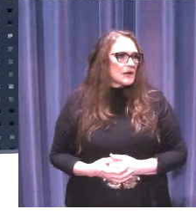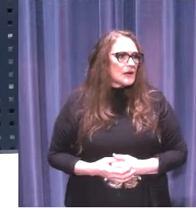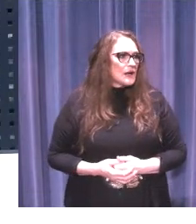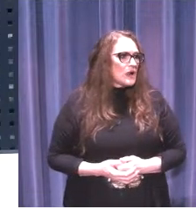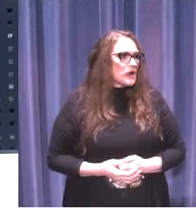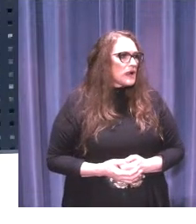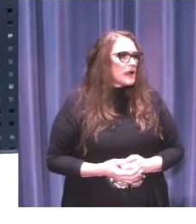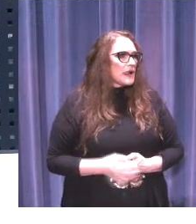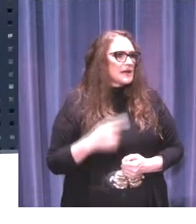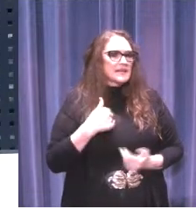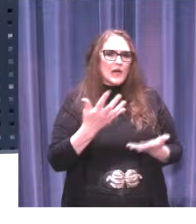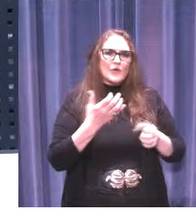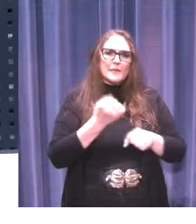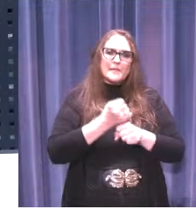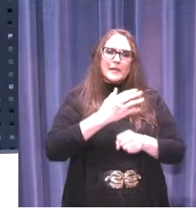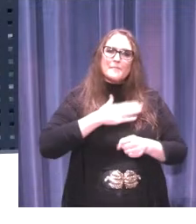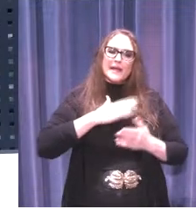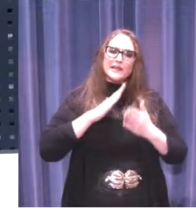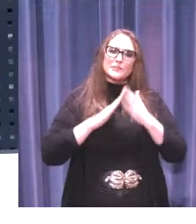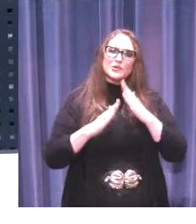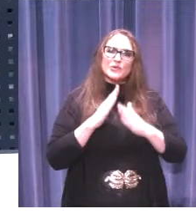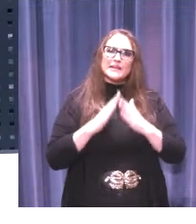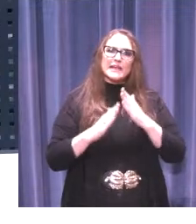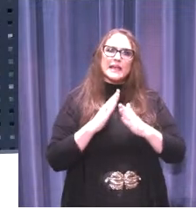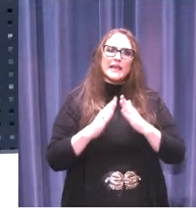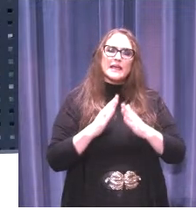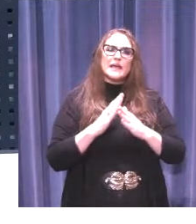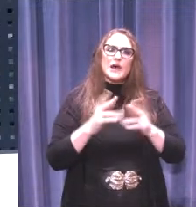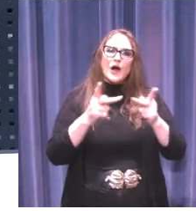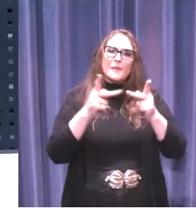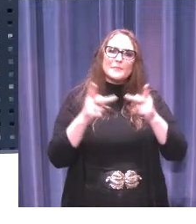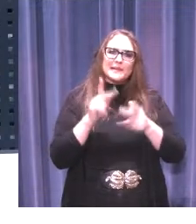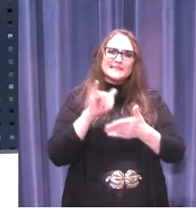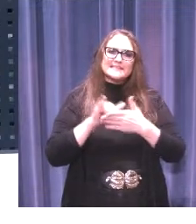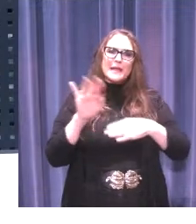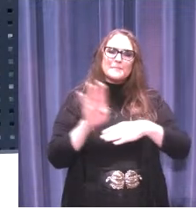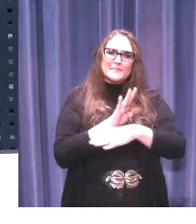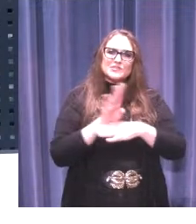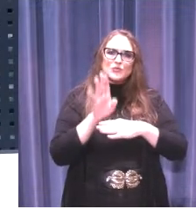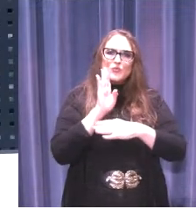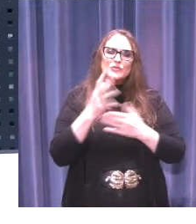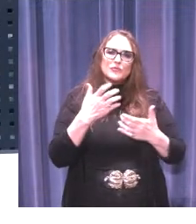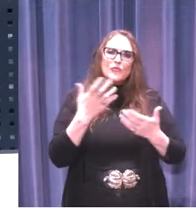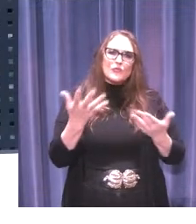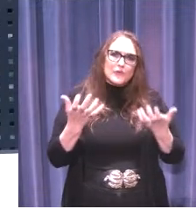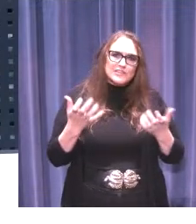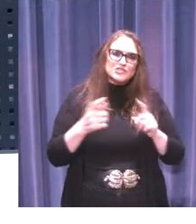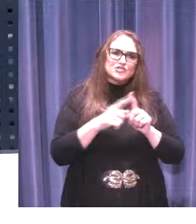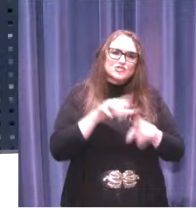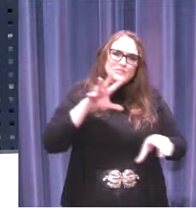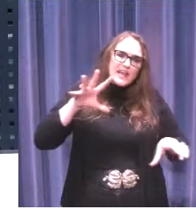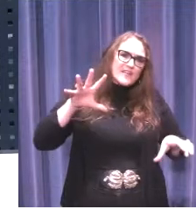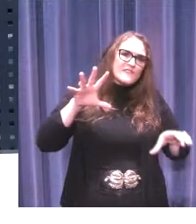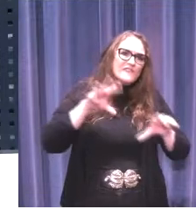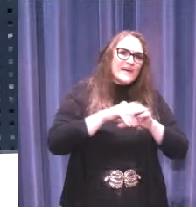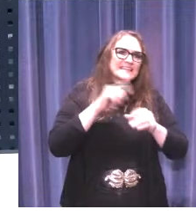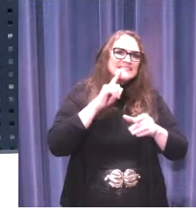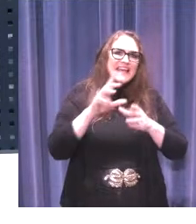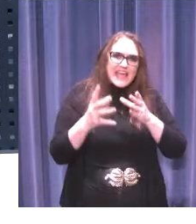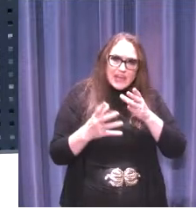I want to make my community a place where a business would wish to invest and